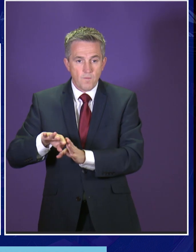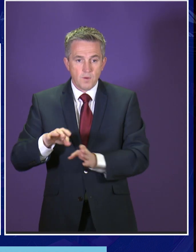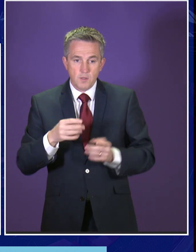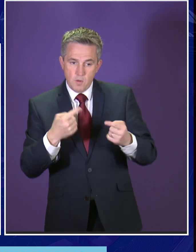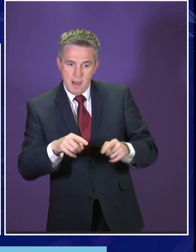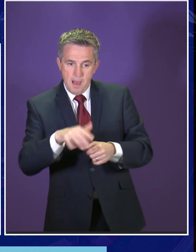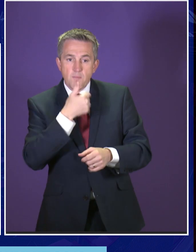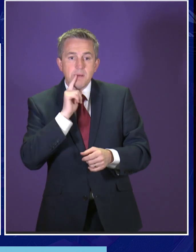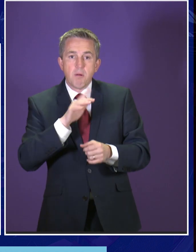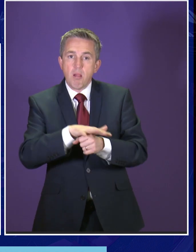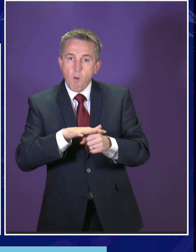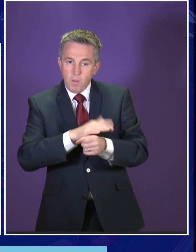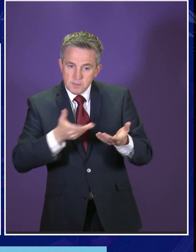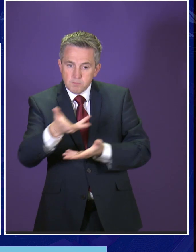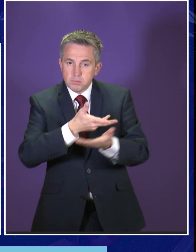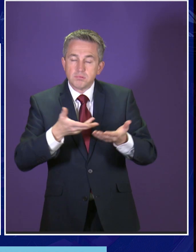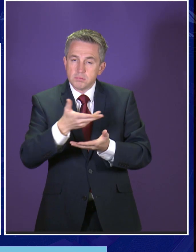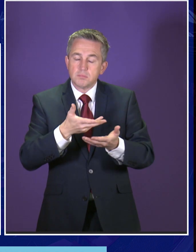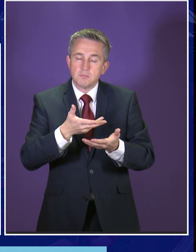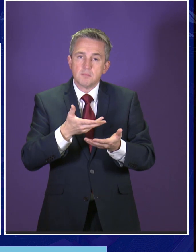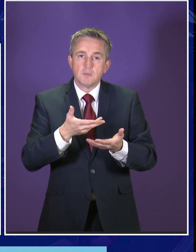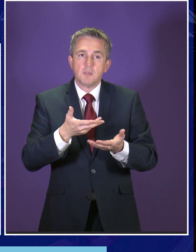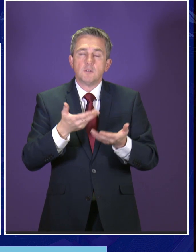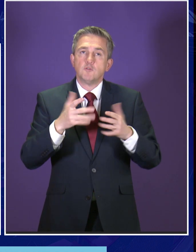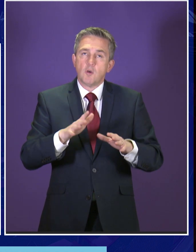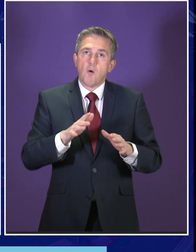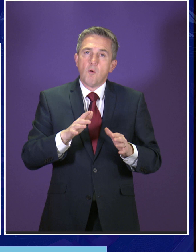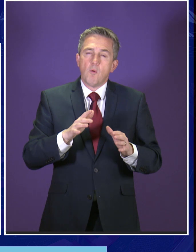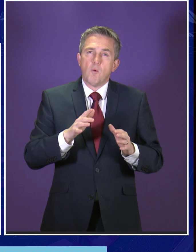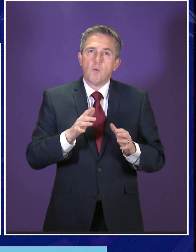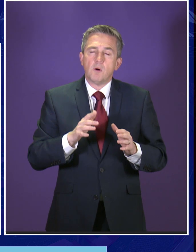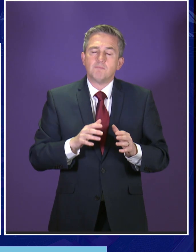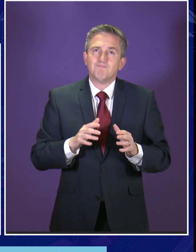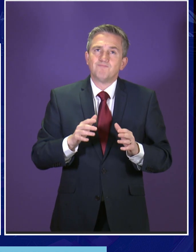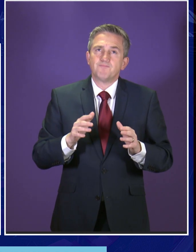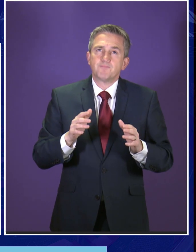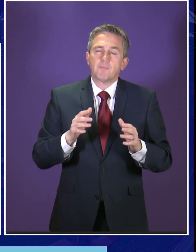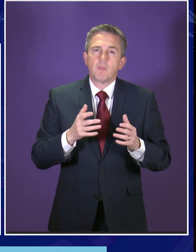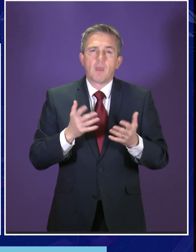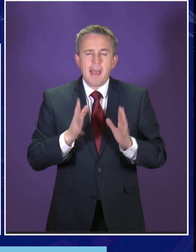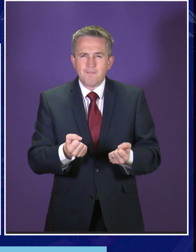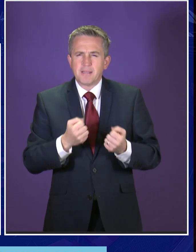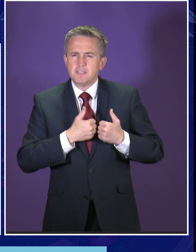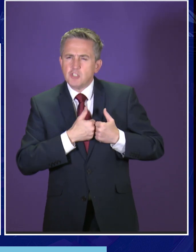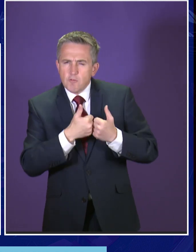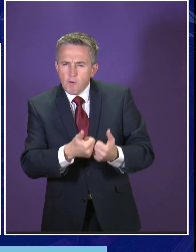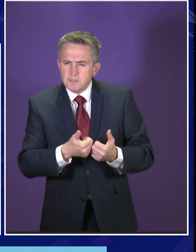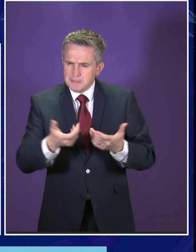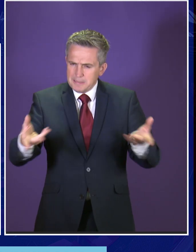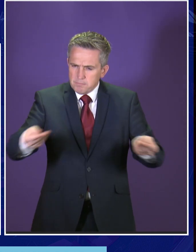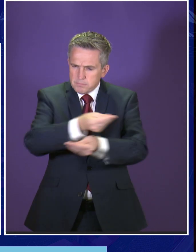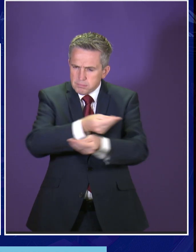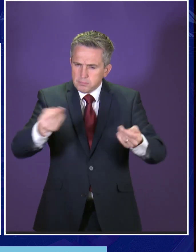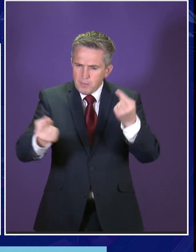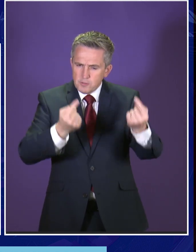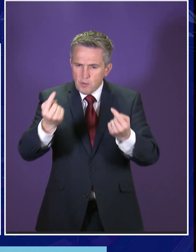their actions. So ethical generosity, creating nothing as there is no art production, especially when the